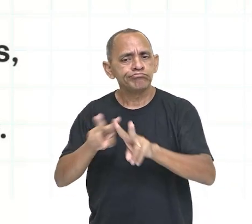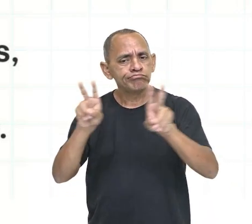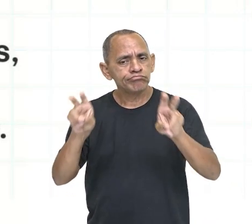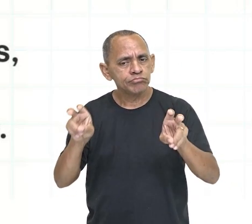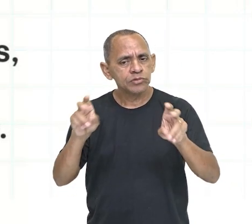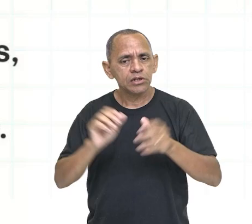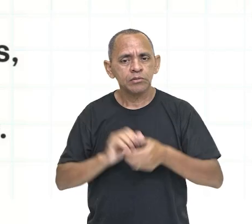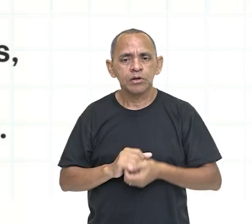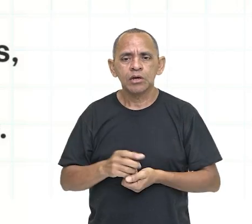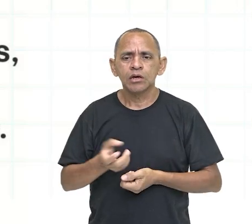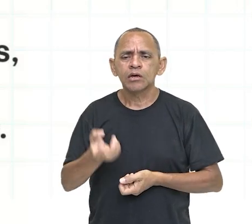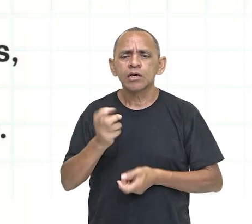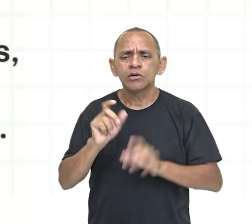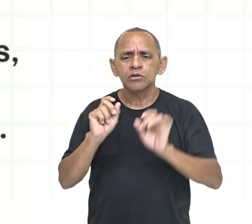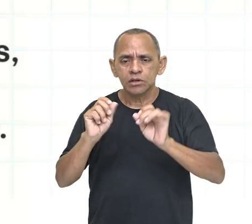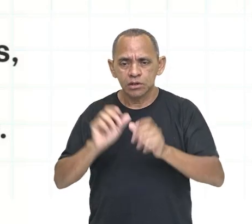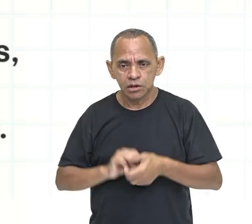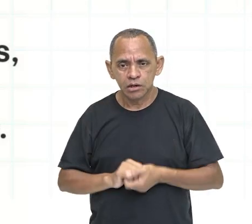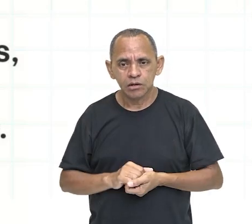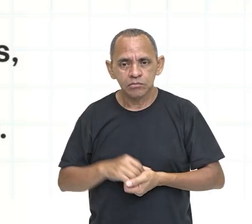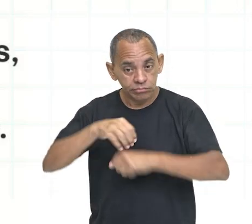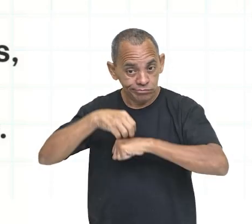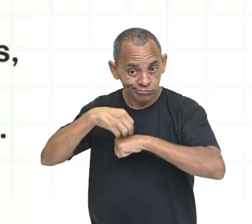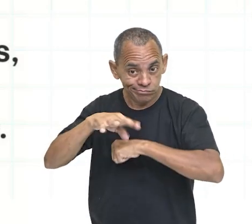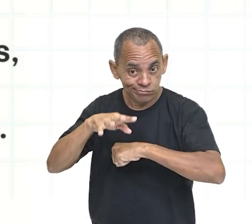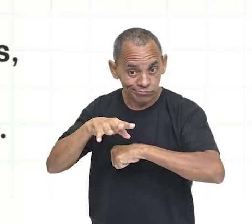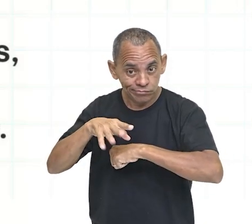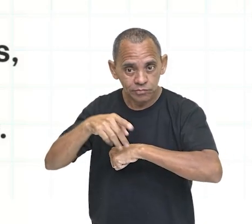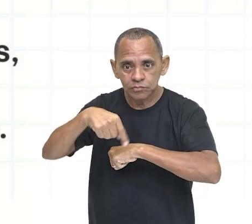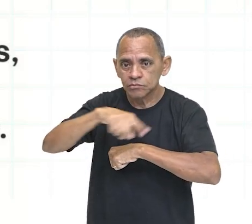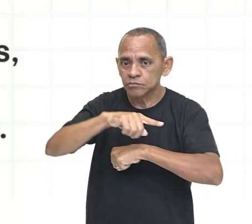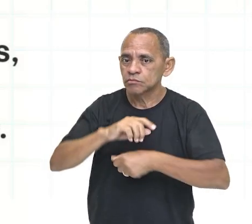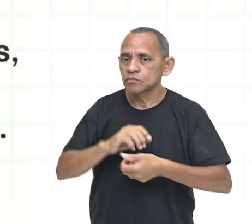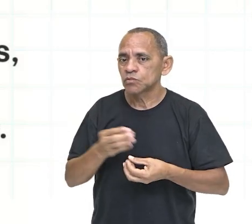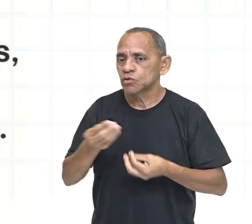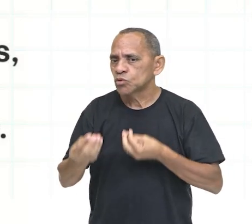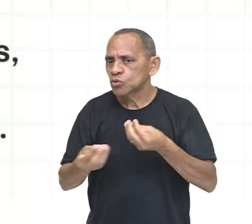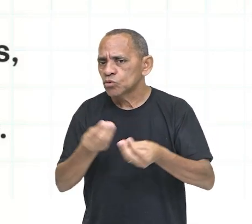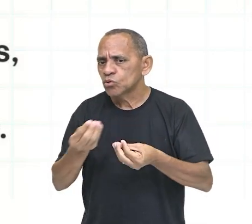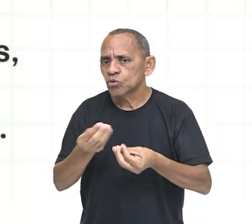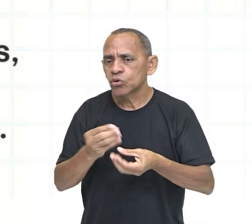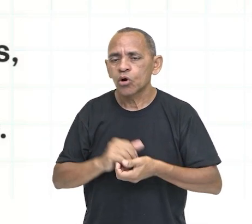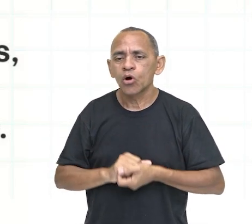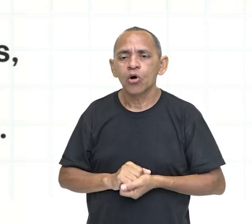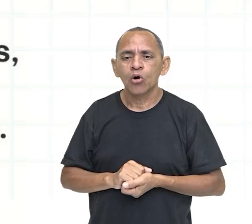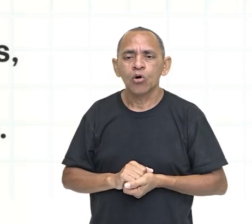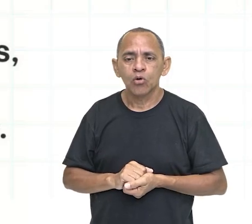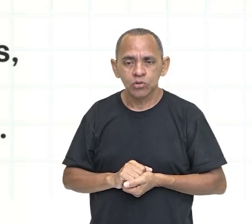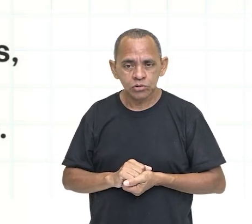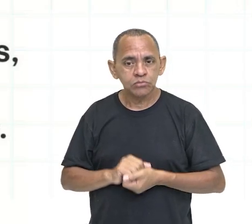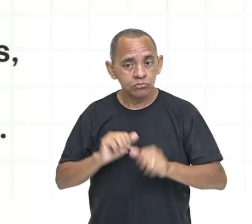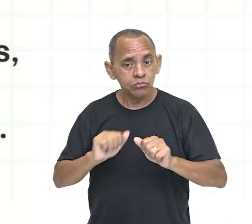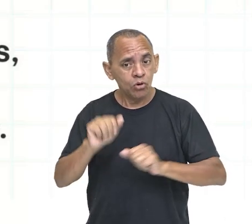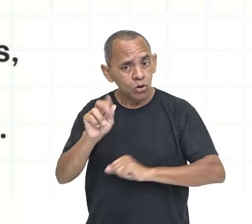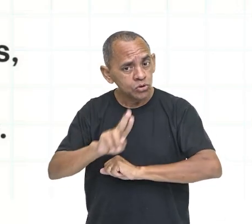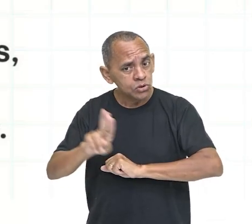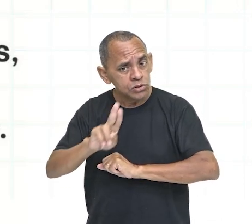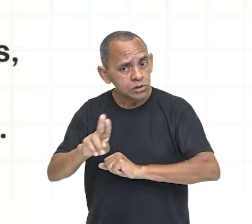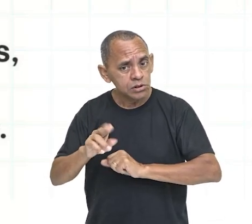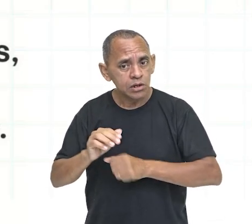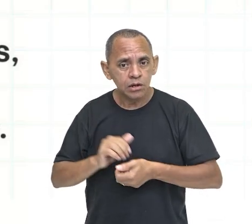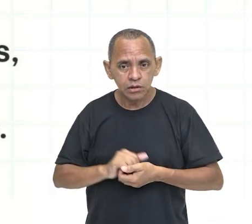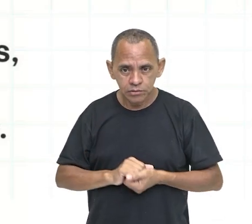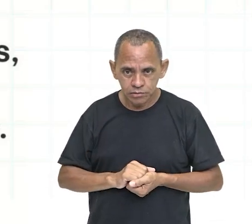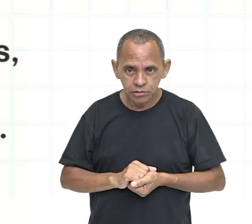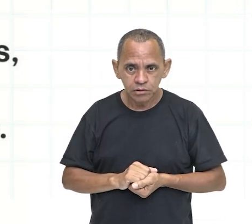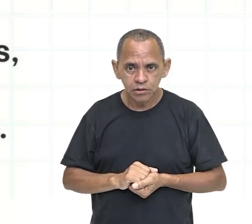já queria deixar uma dica para vocês sobre uma estratégia de leitura que vocês podem utilizar quando você tem um